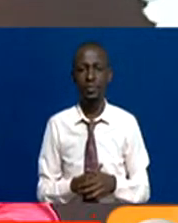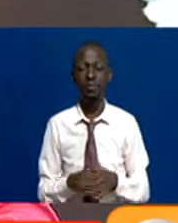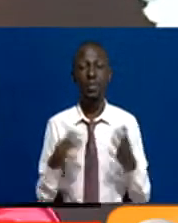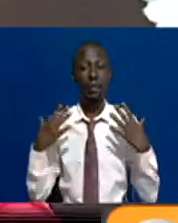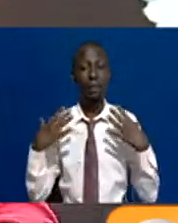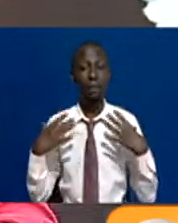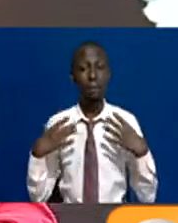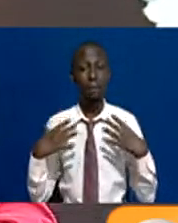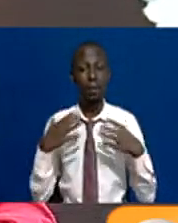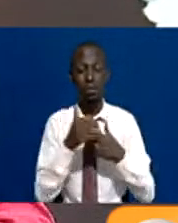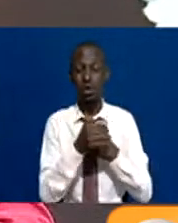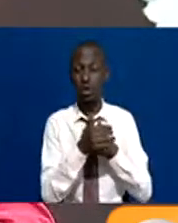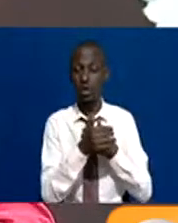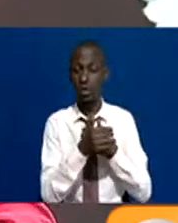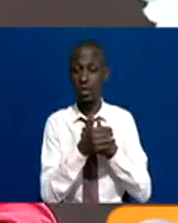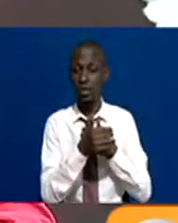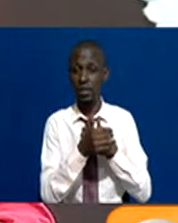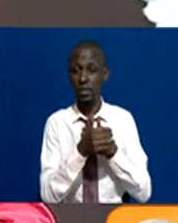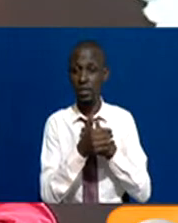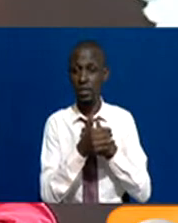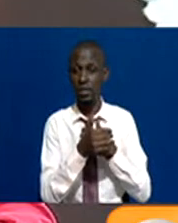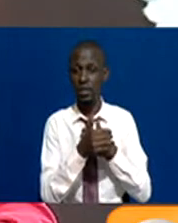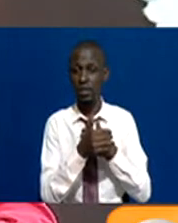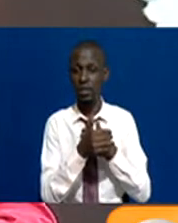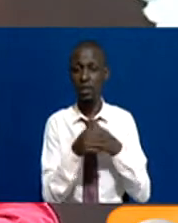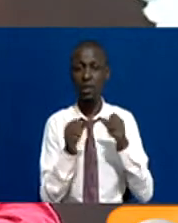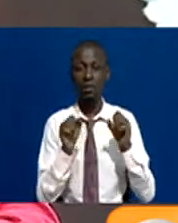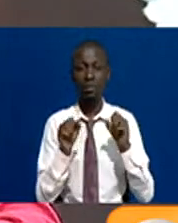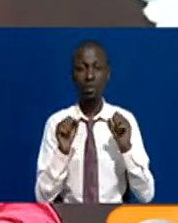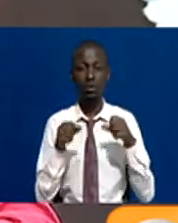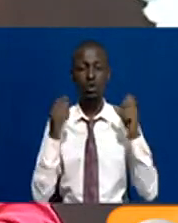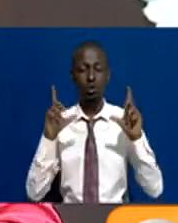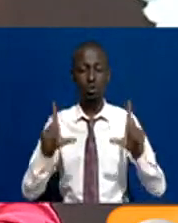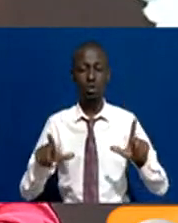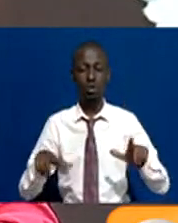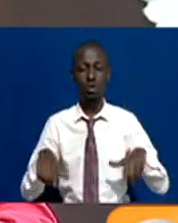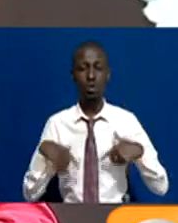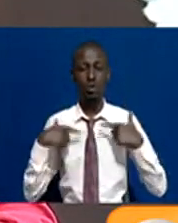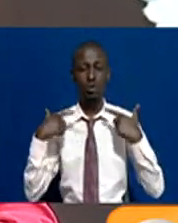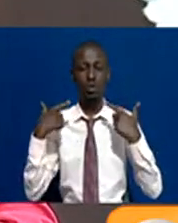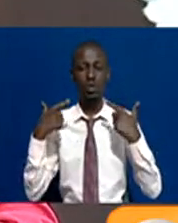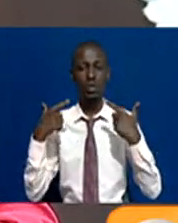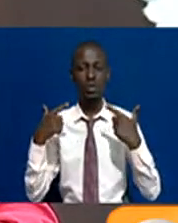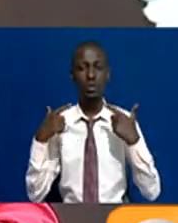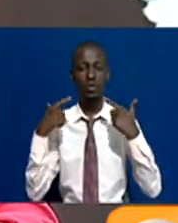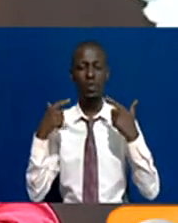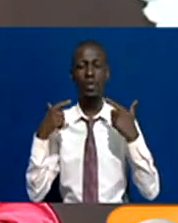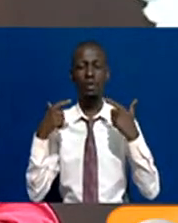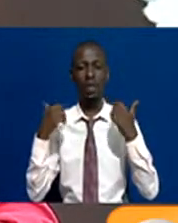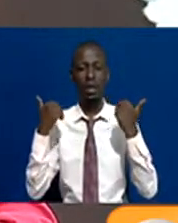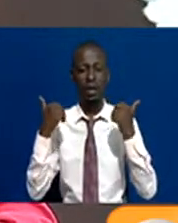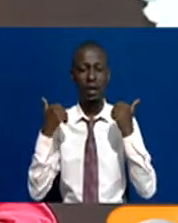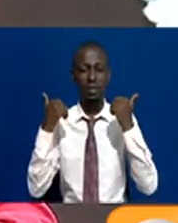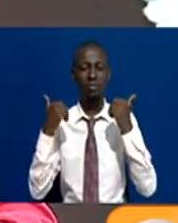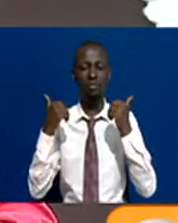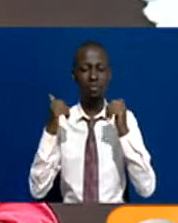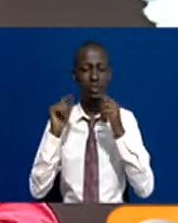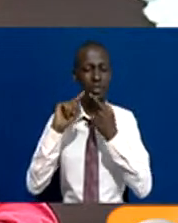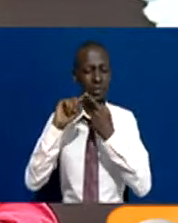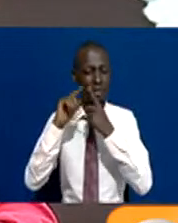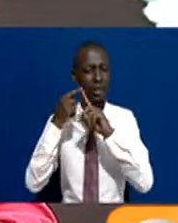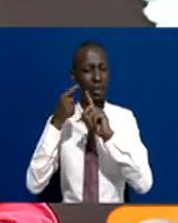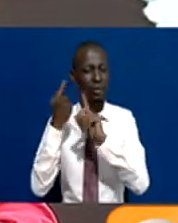you, especially if you seem to be living in a certain class, they will tell you exactly